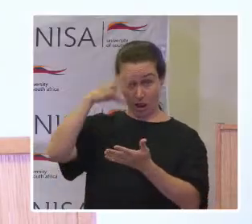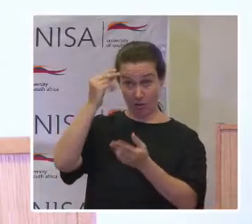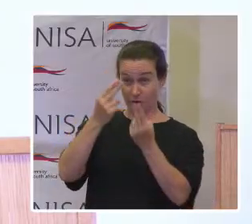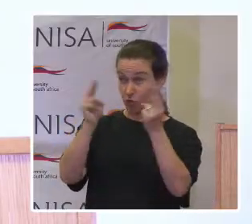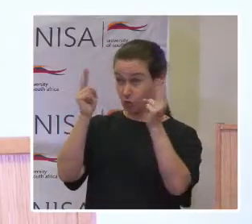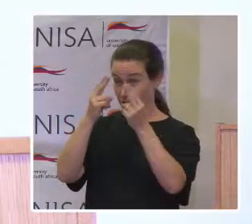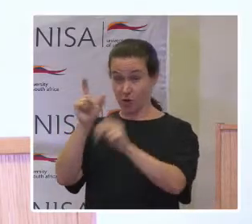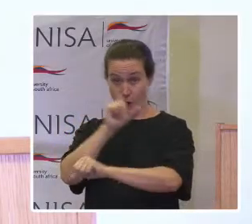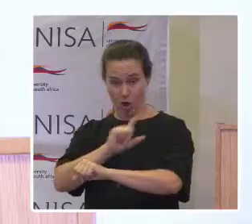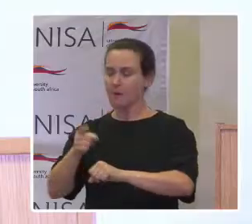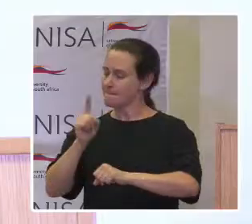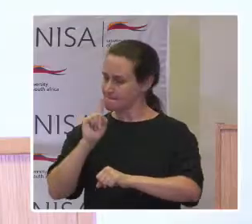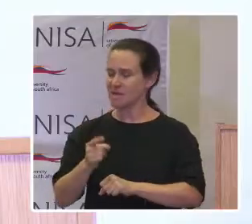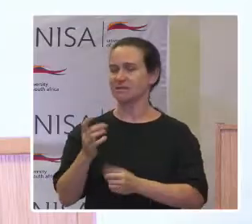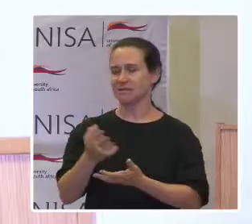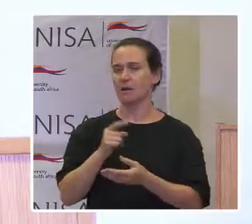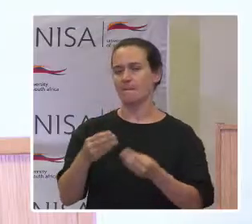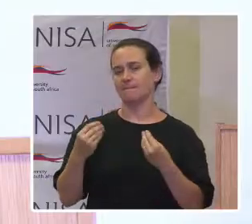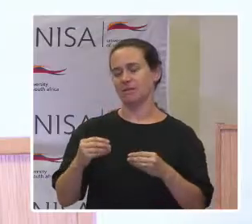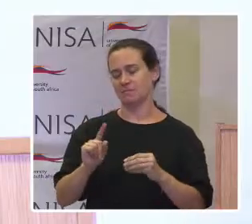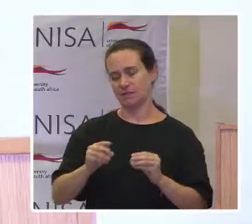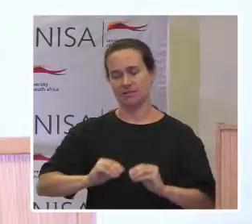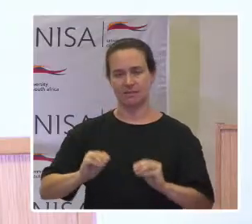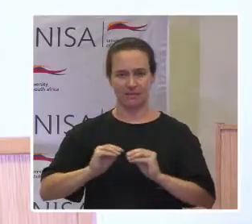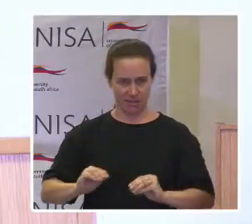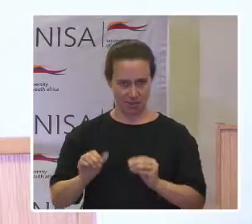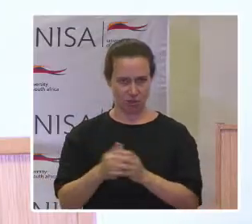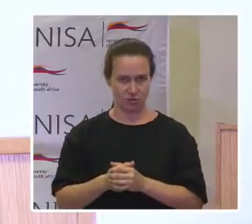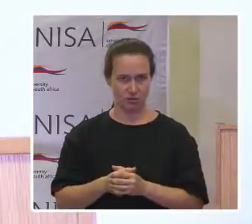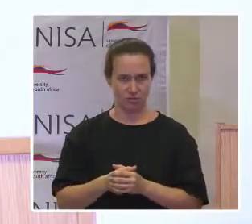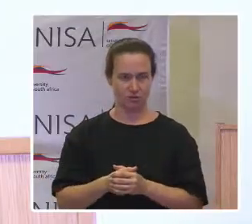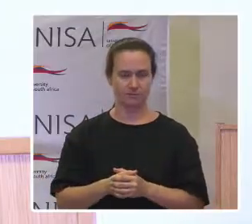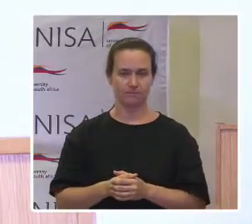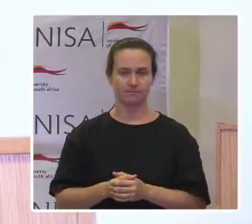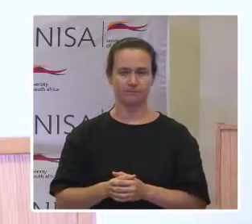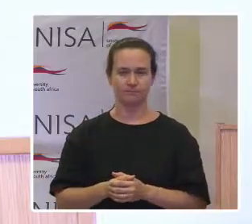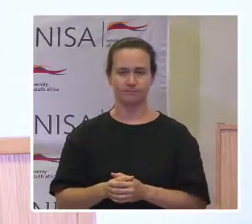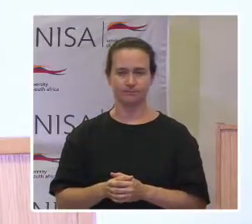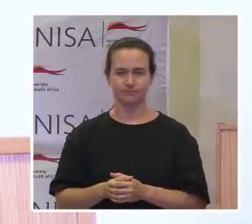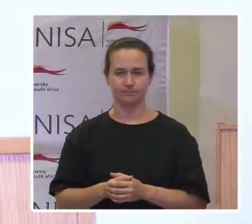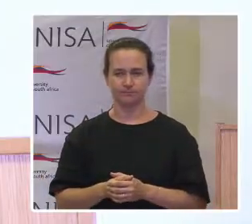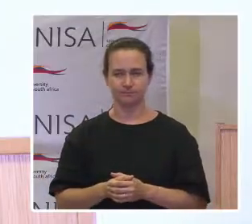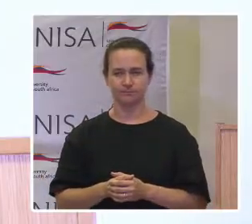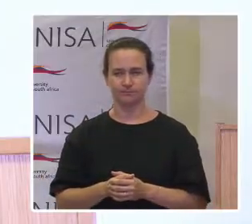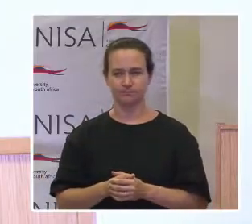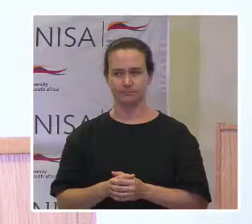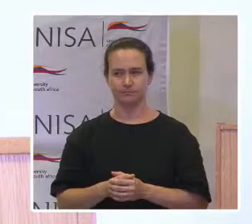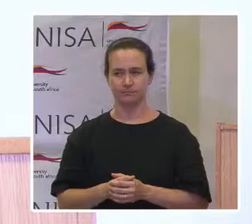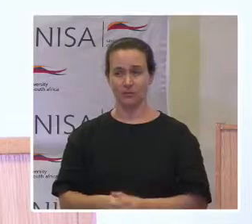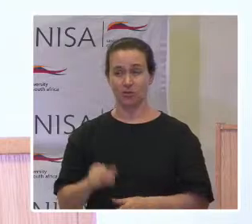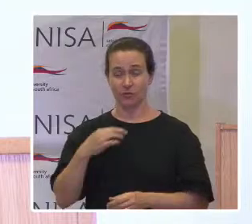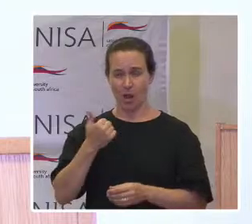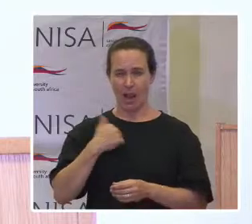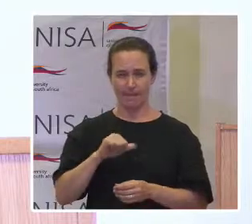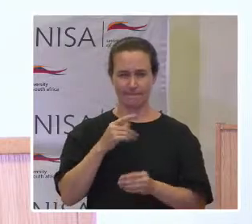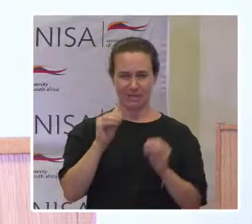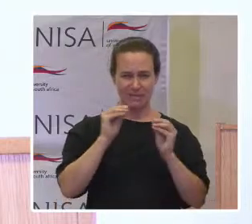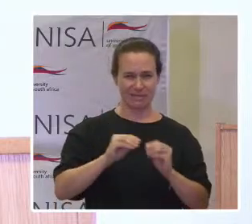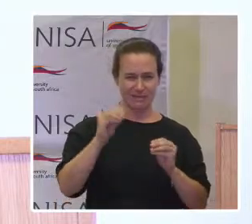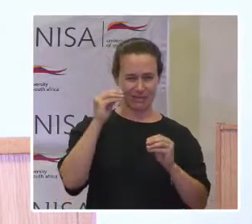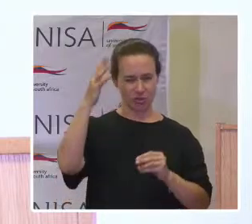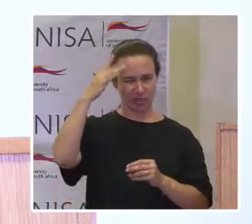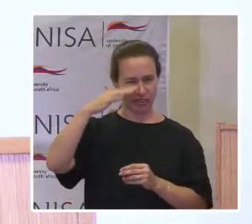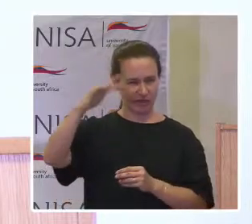institutions. That is what we need to look at, because if we are to teach theory and theory and